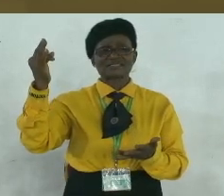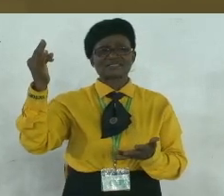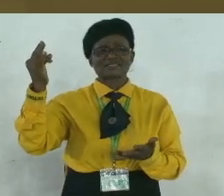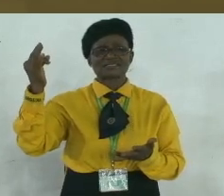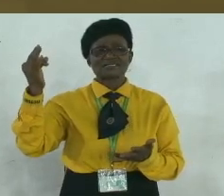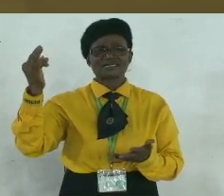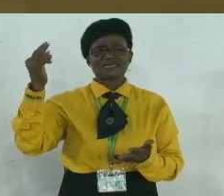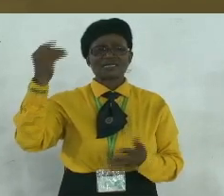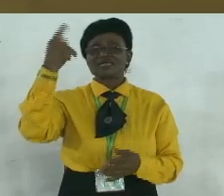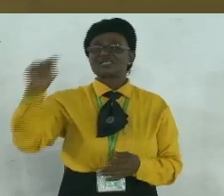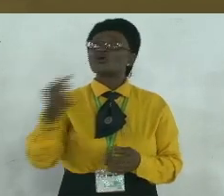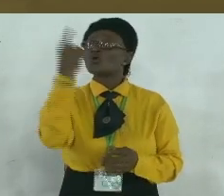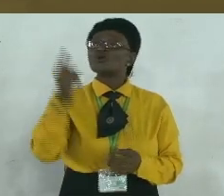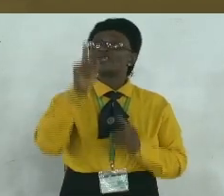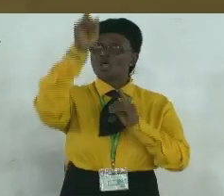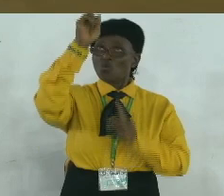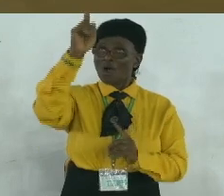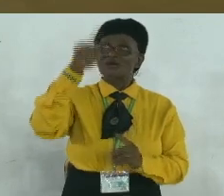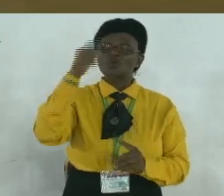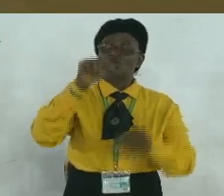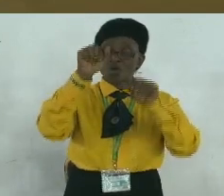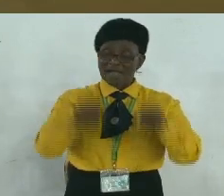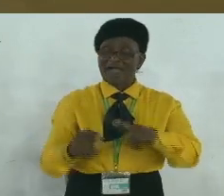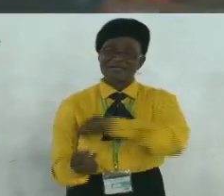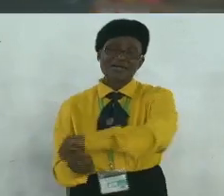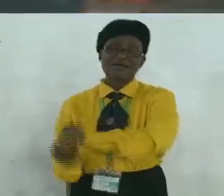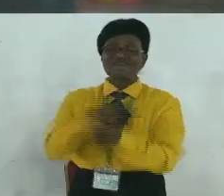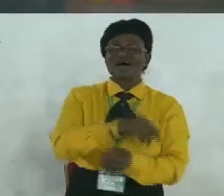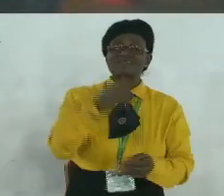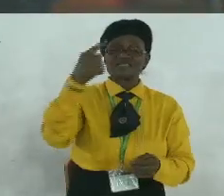the only one who can reverse the irreversible,